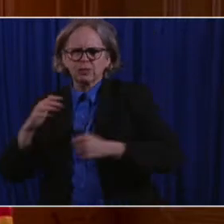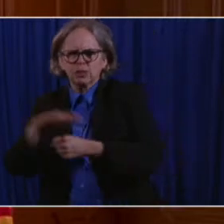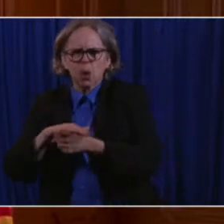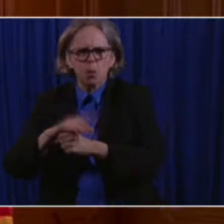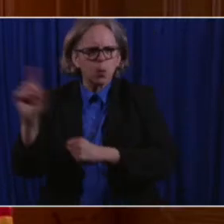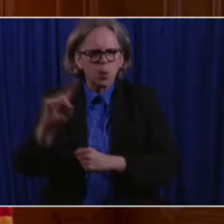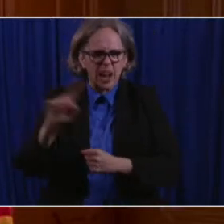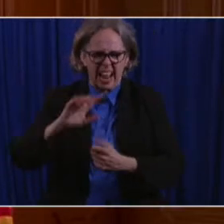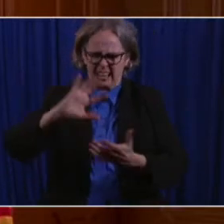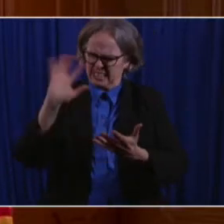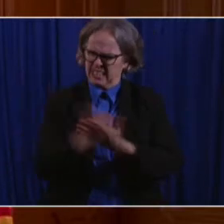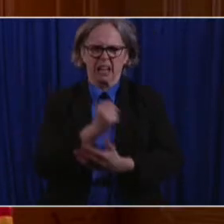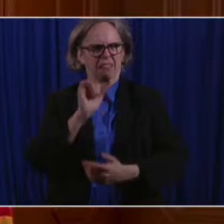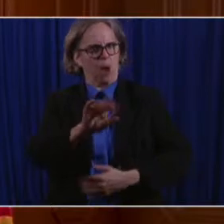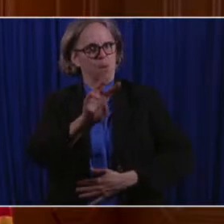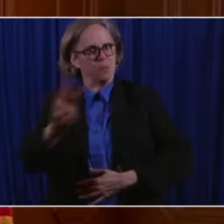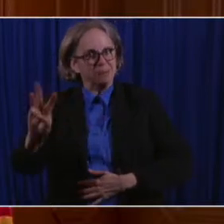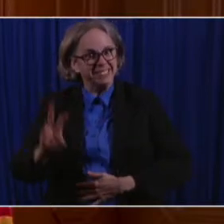at